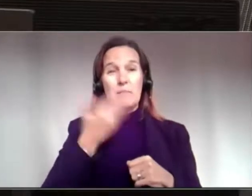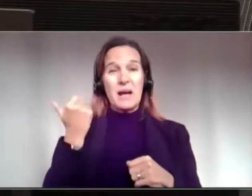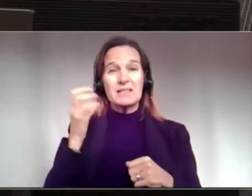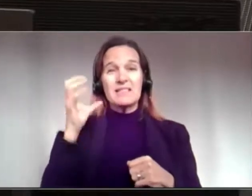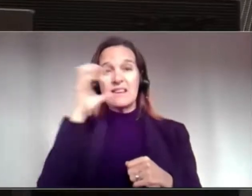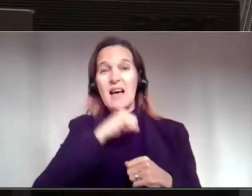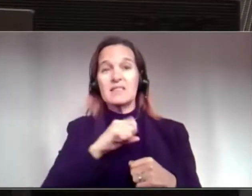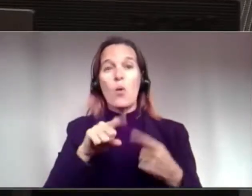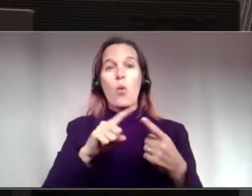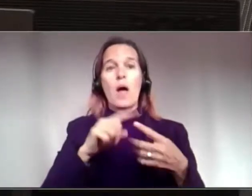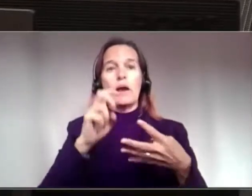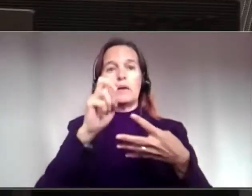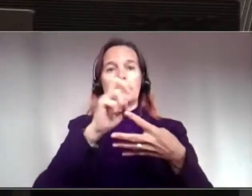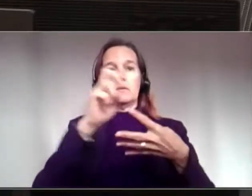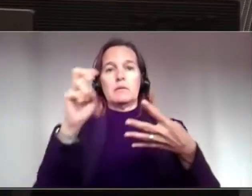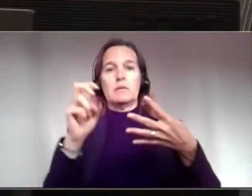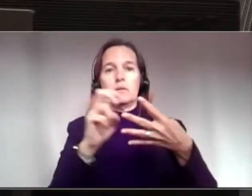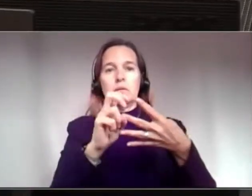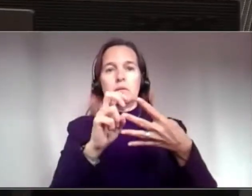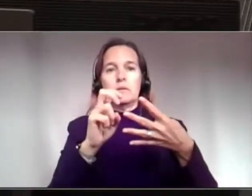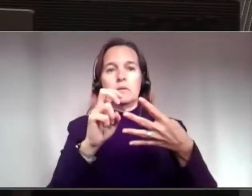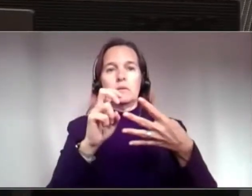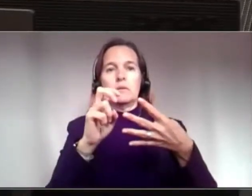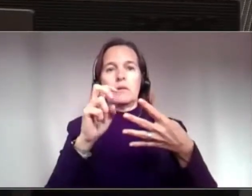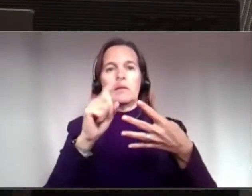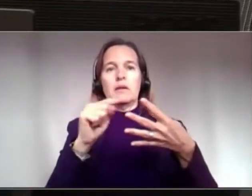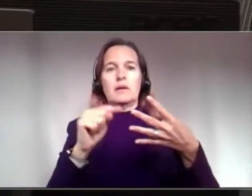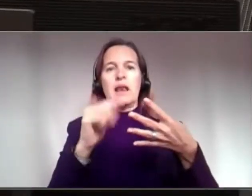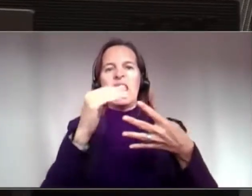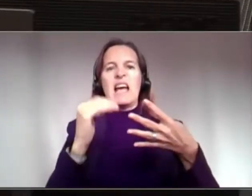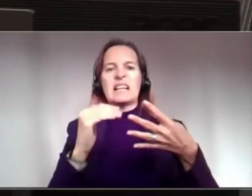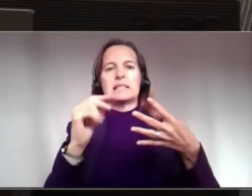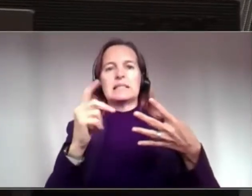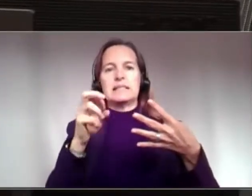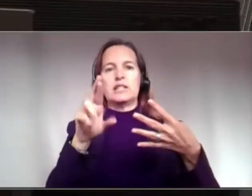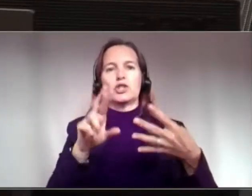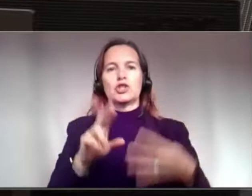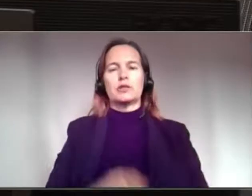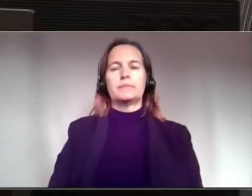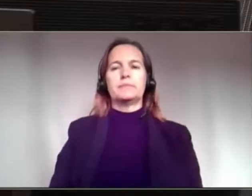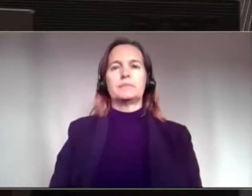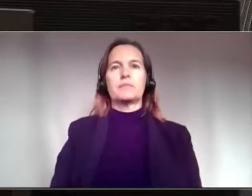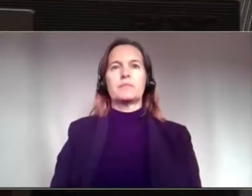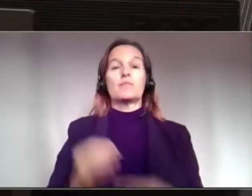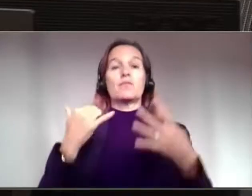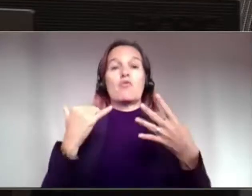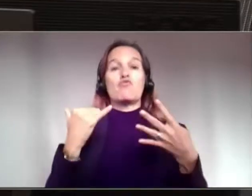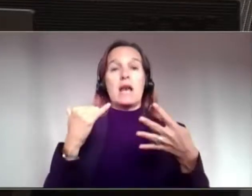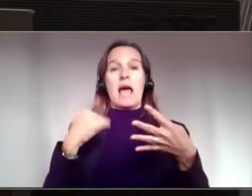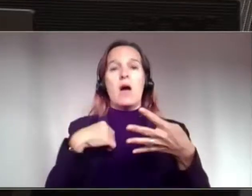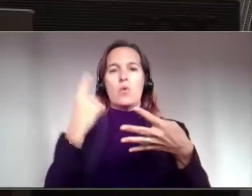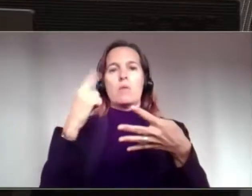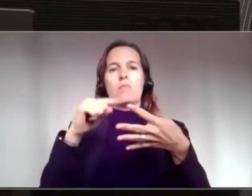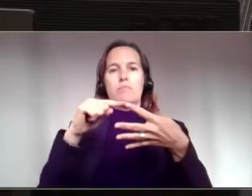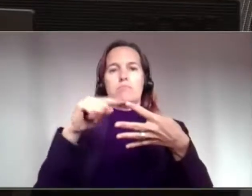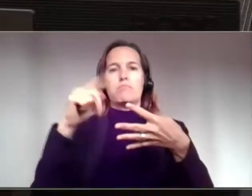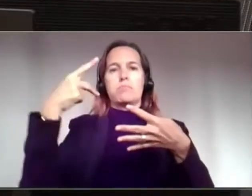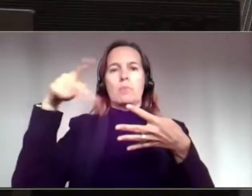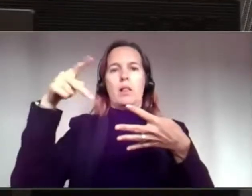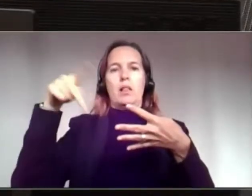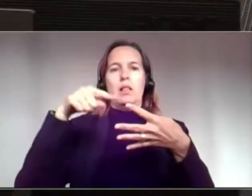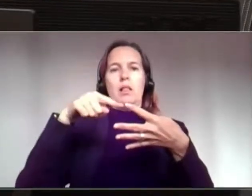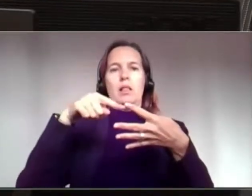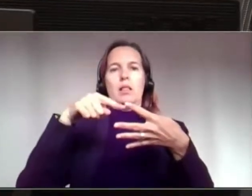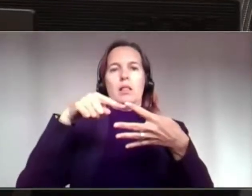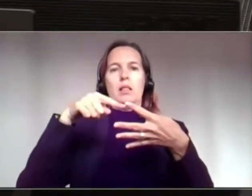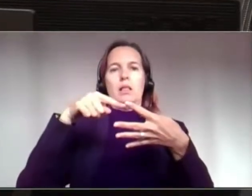to the next tier on the state's reopening tiers? Currently, we're in tier 1, purple, widespread.